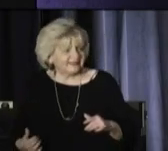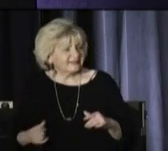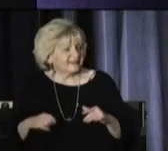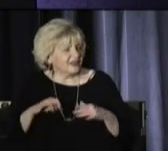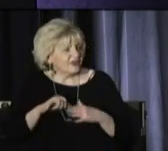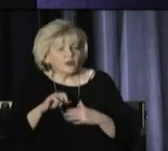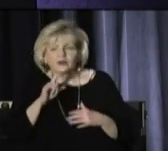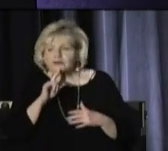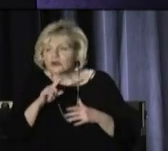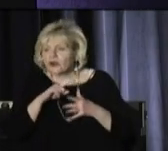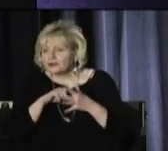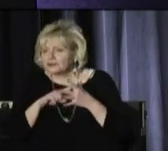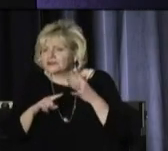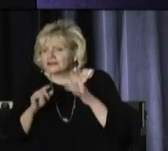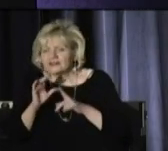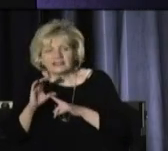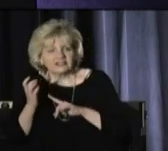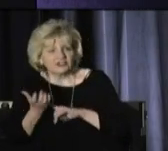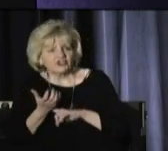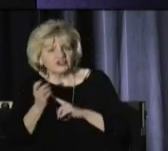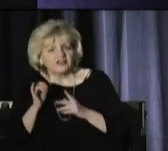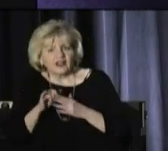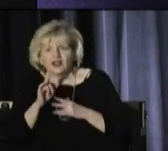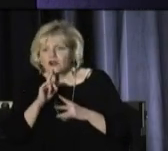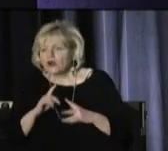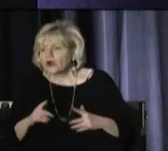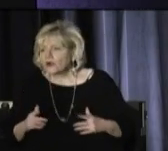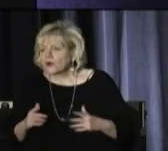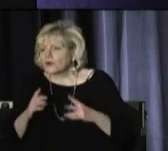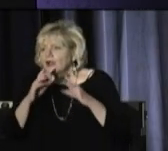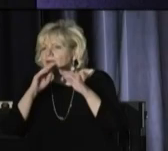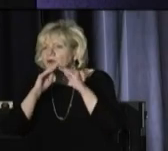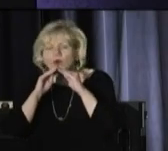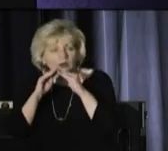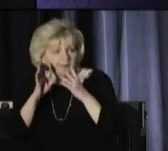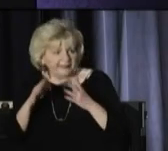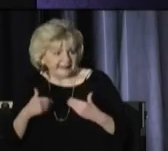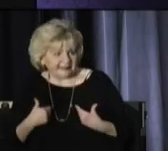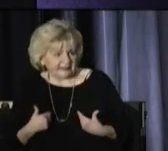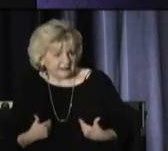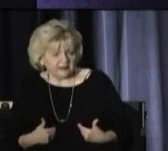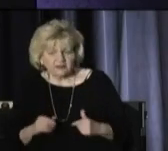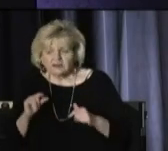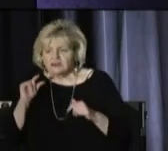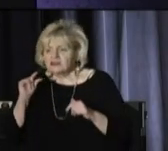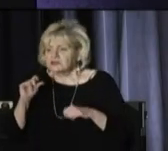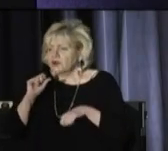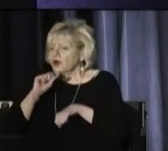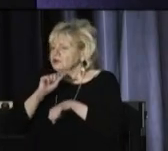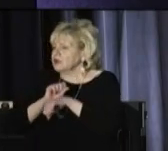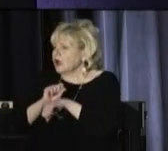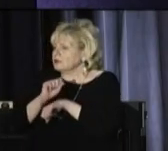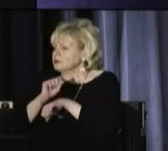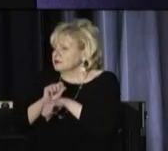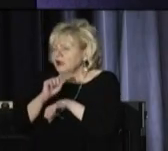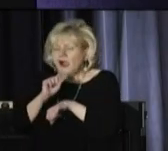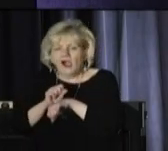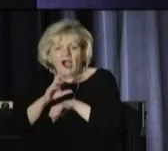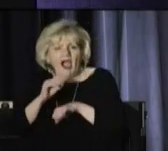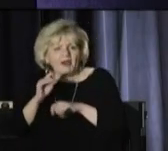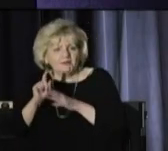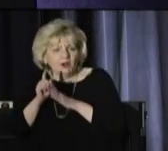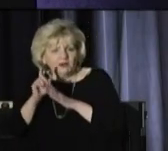of the conditions have become just way more just me and really small tasks and really small moments of joy and like